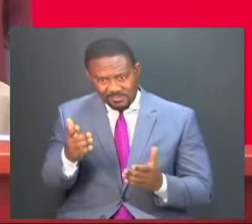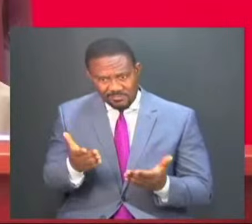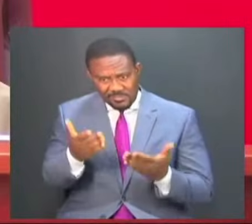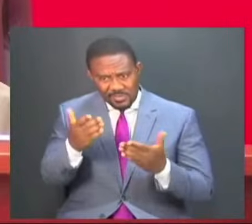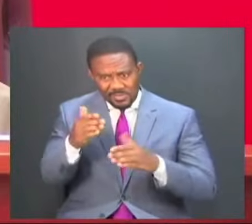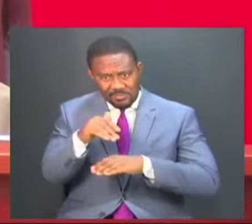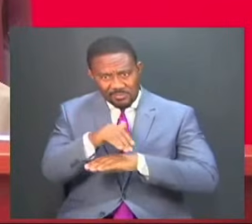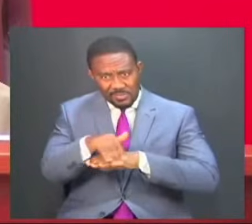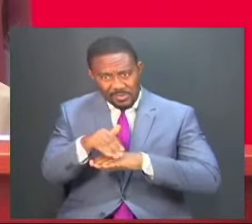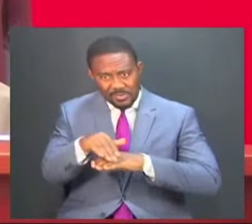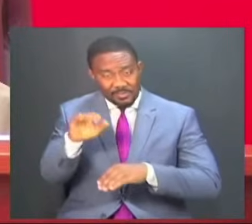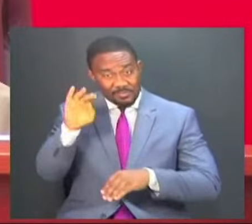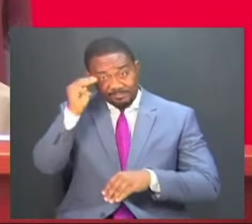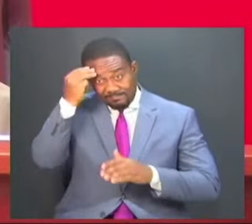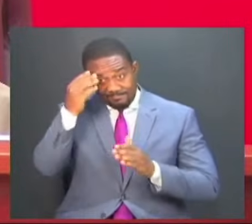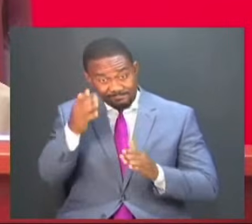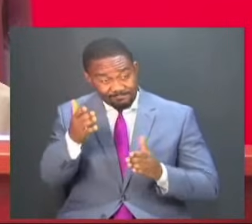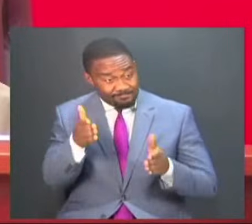Minister.